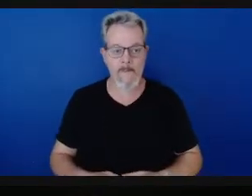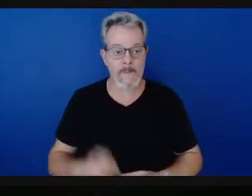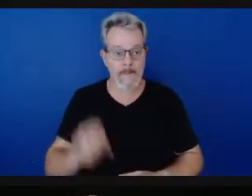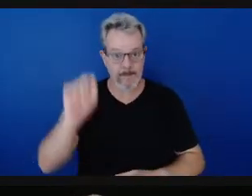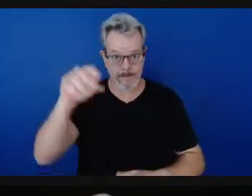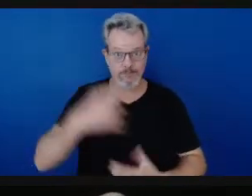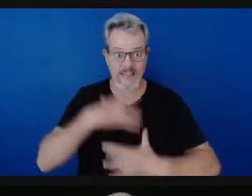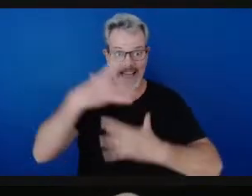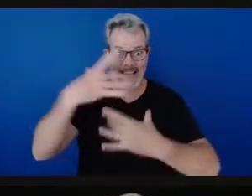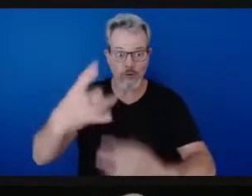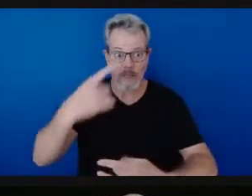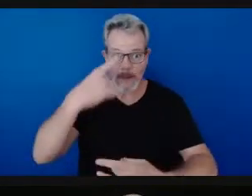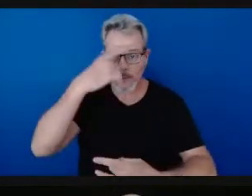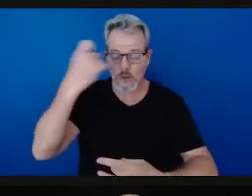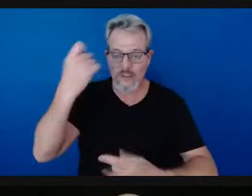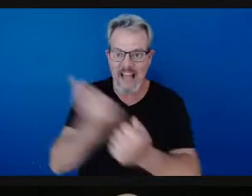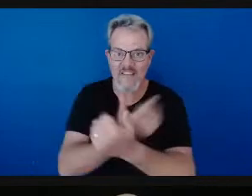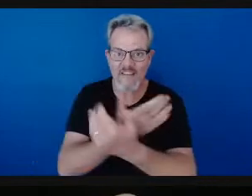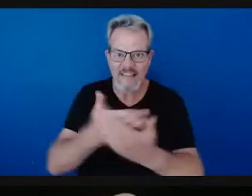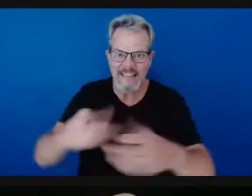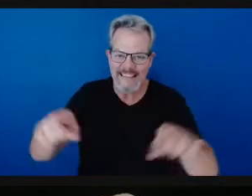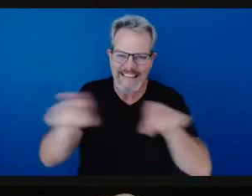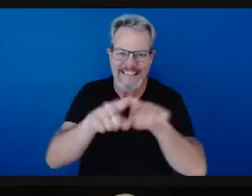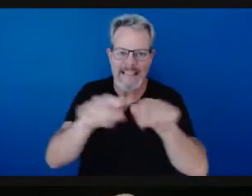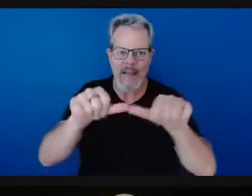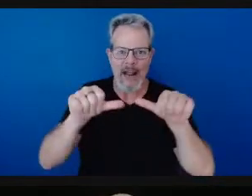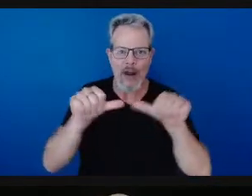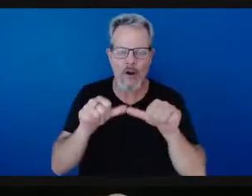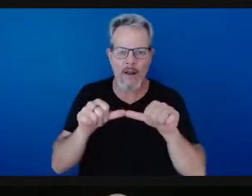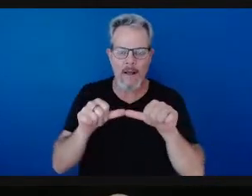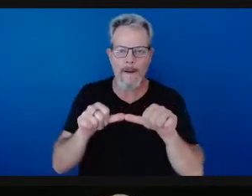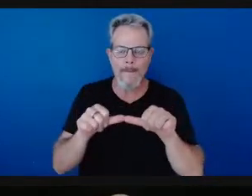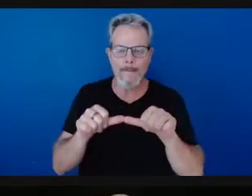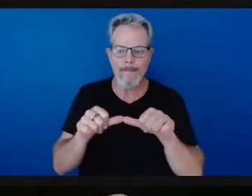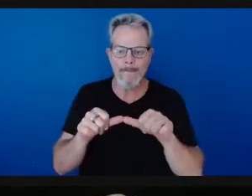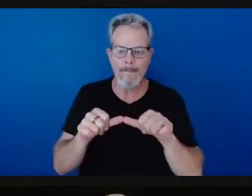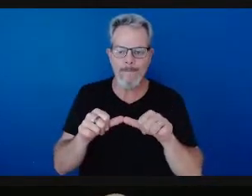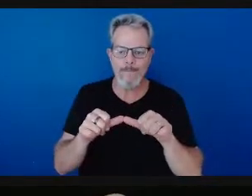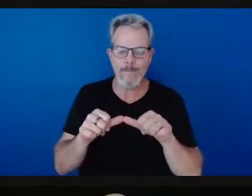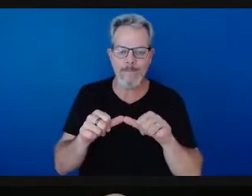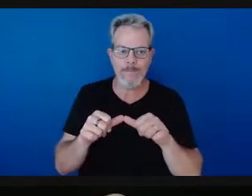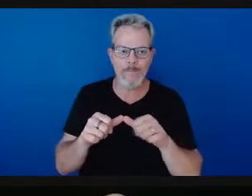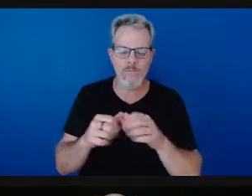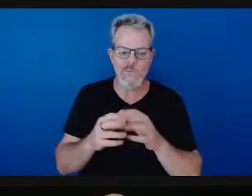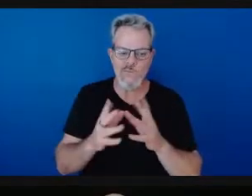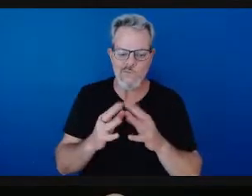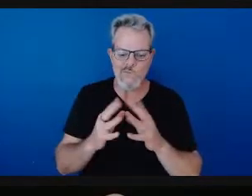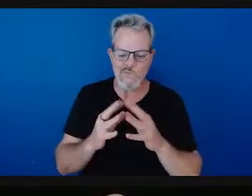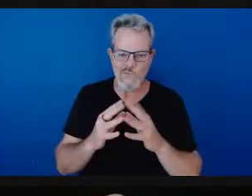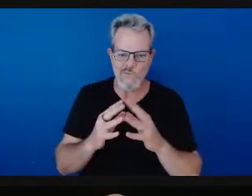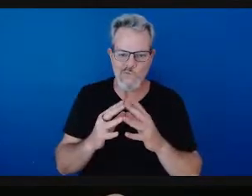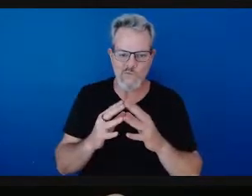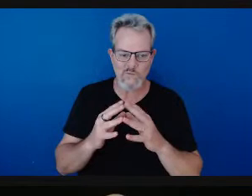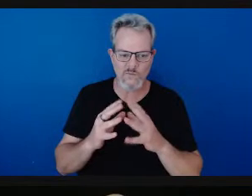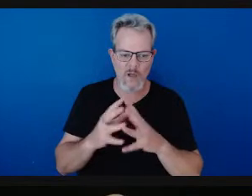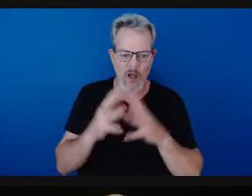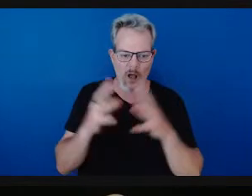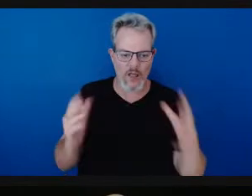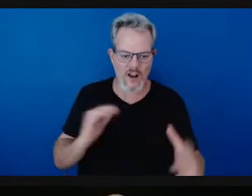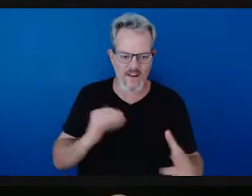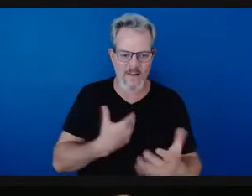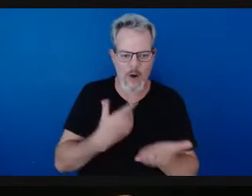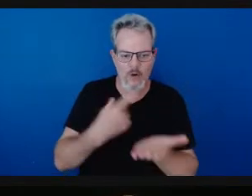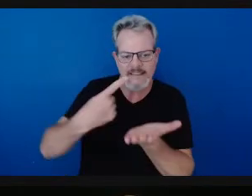all within the same area, right? So I should just say that this is all discussion. Like I don't have the